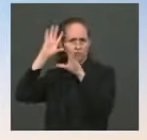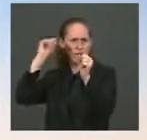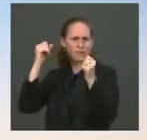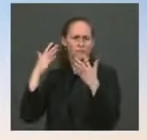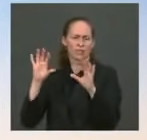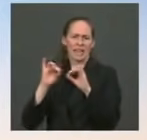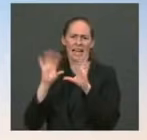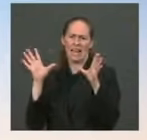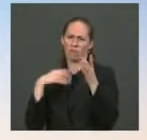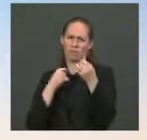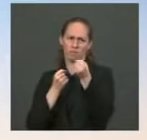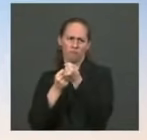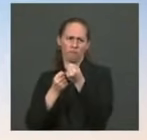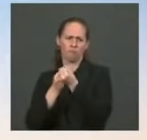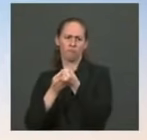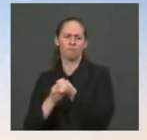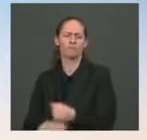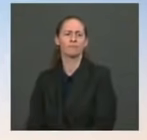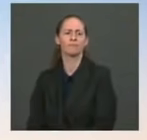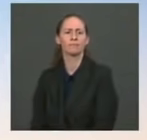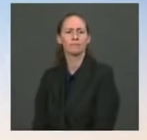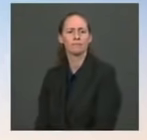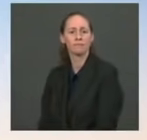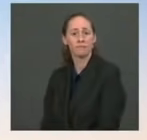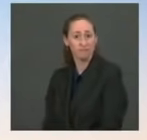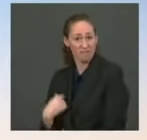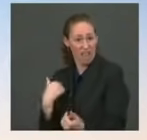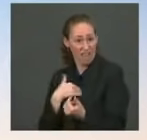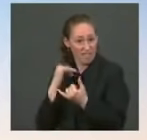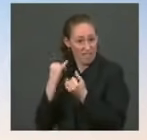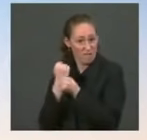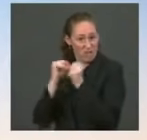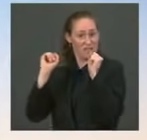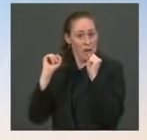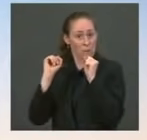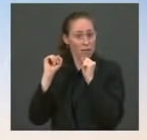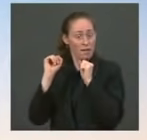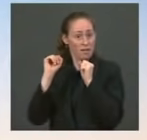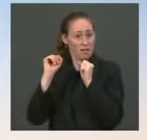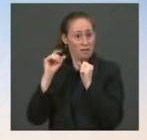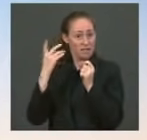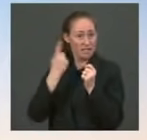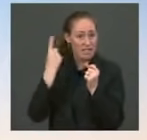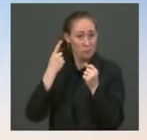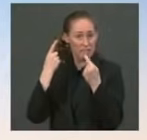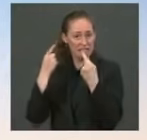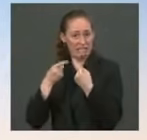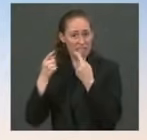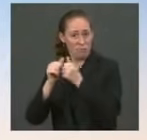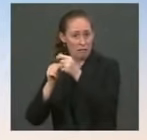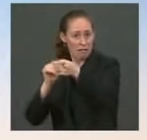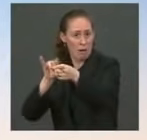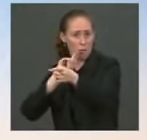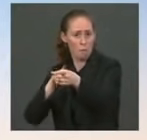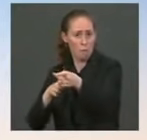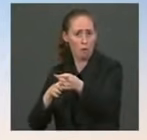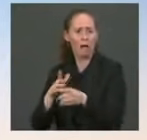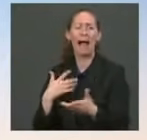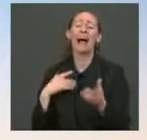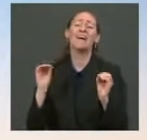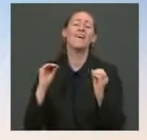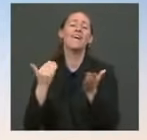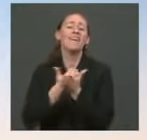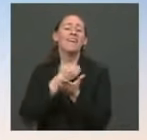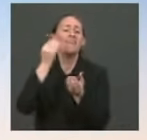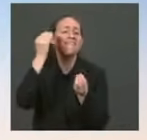that. See this as a freedom of press issue with respect to Assange? Again, I have nothing new to speak to on Julian this Assange. This is something